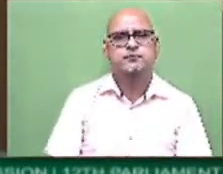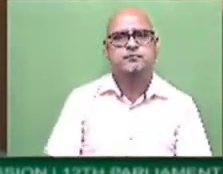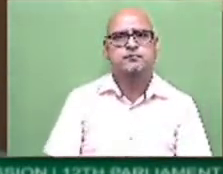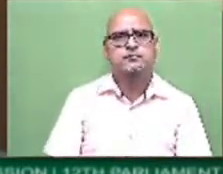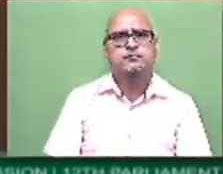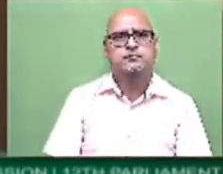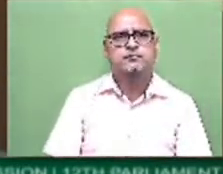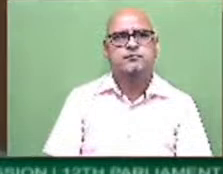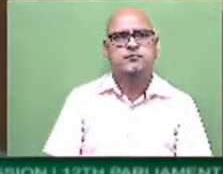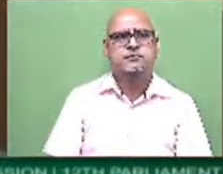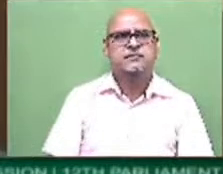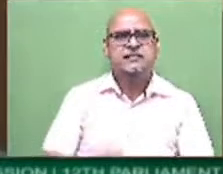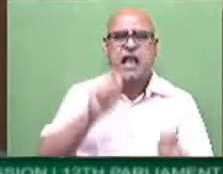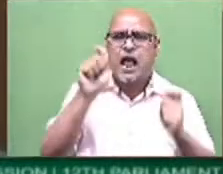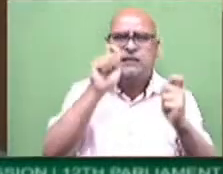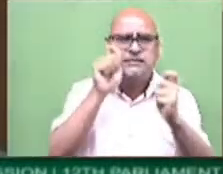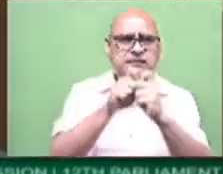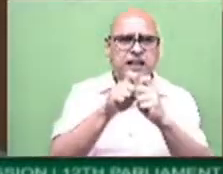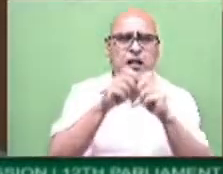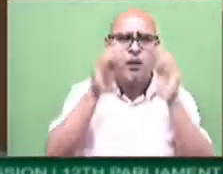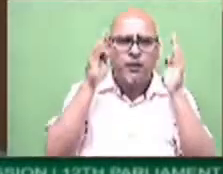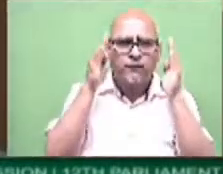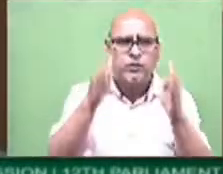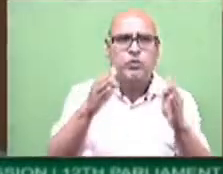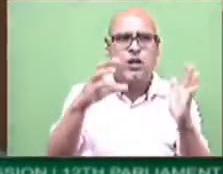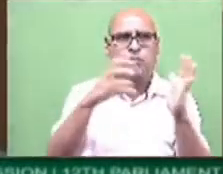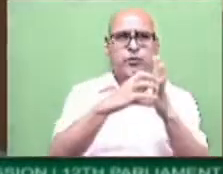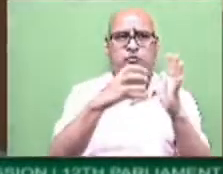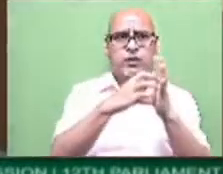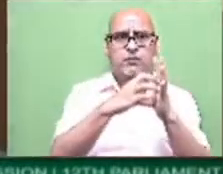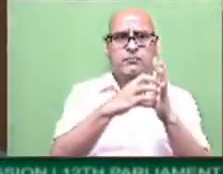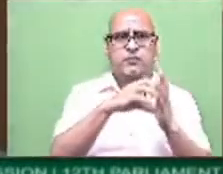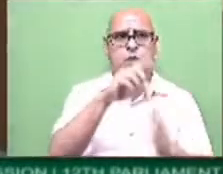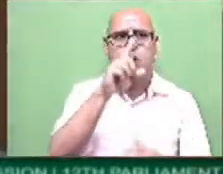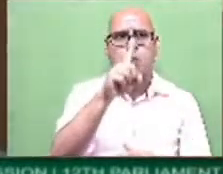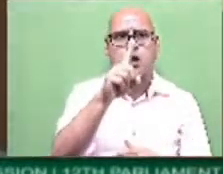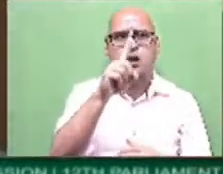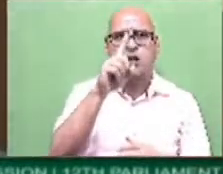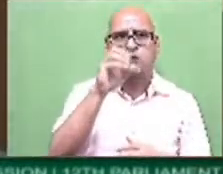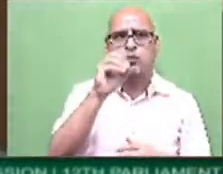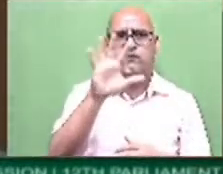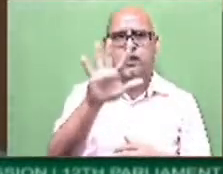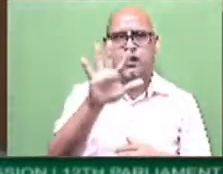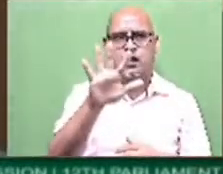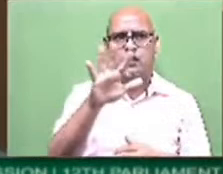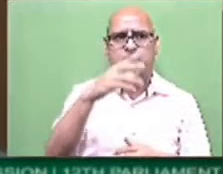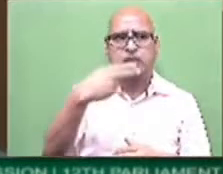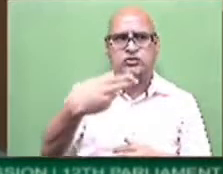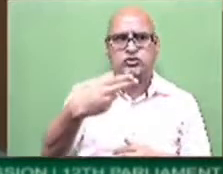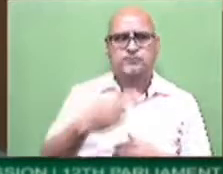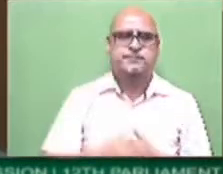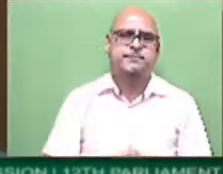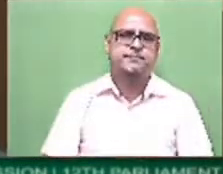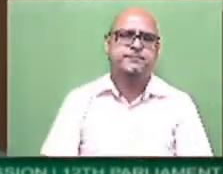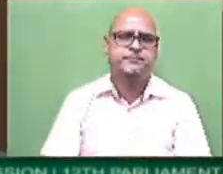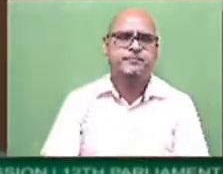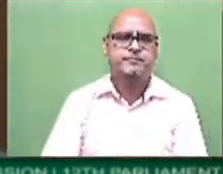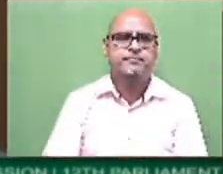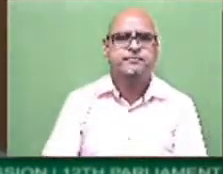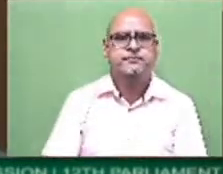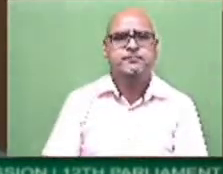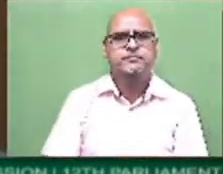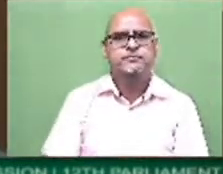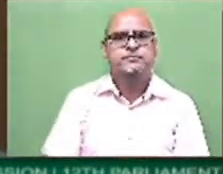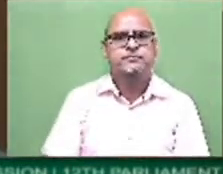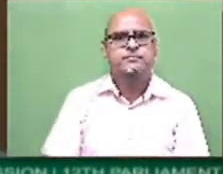105 clause 5, which adds 105H, where the offense is to be created for masks. I just want to